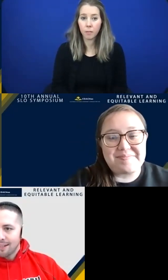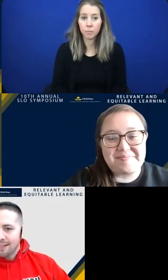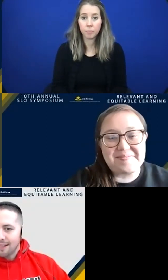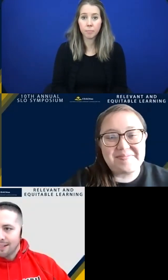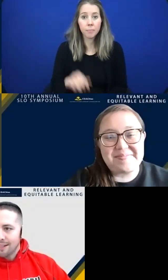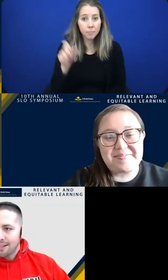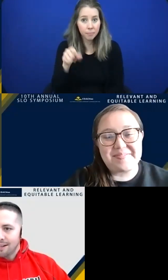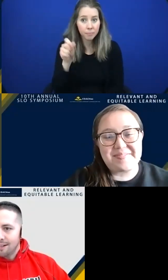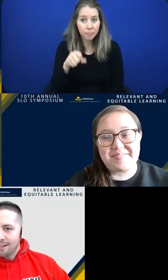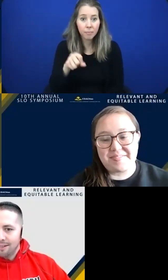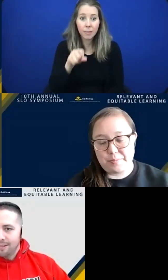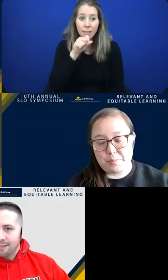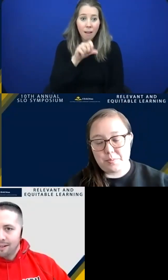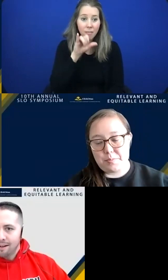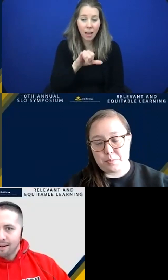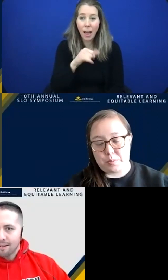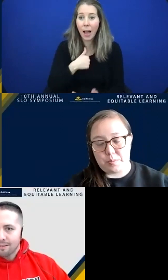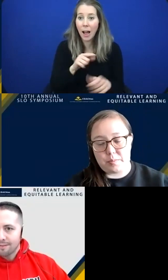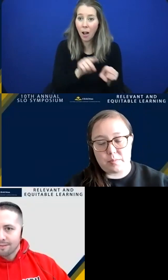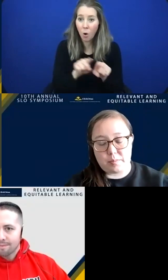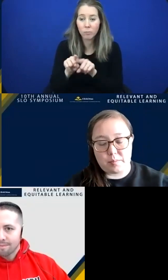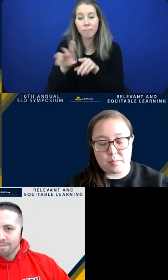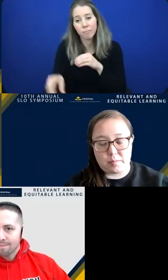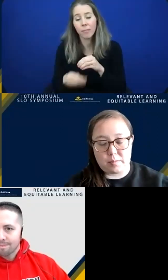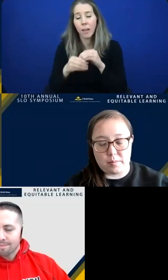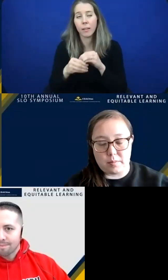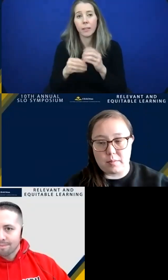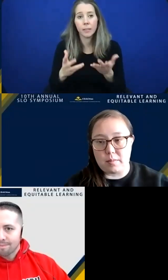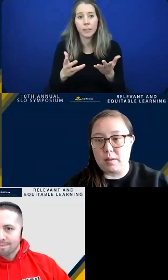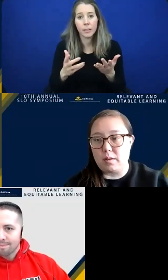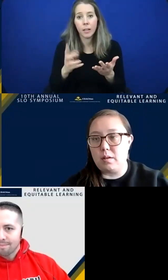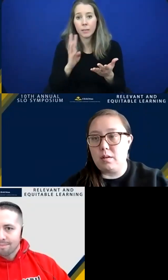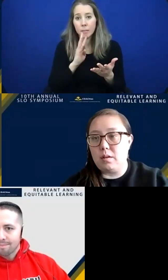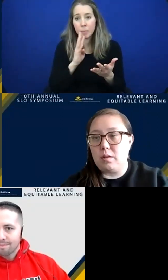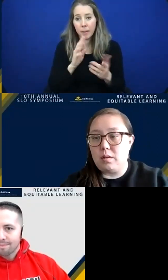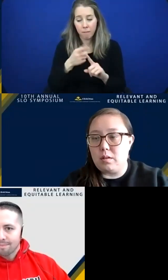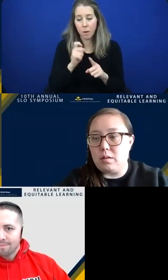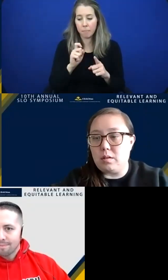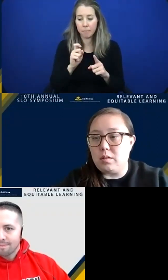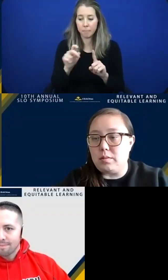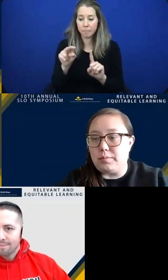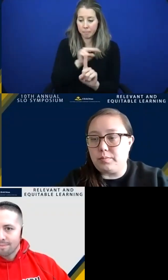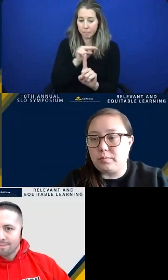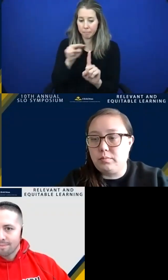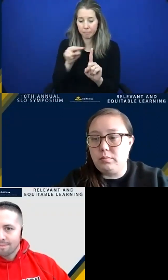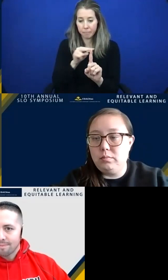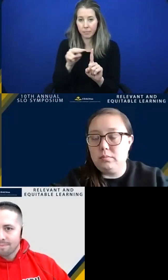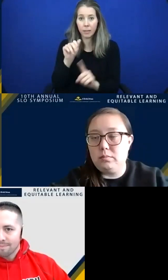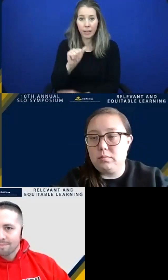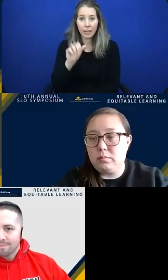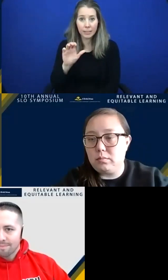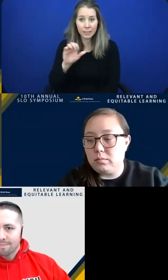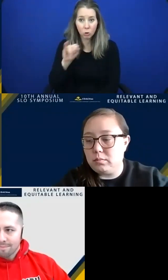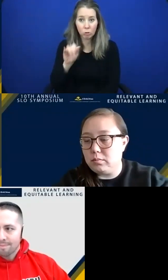Yeah, I love that. And I would just add, you know, and I'm speaking just from the perspective of